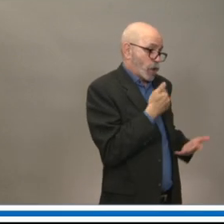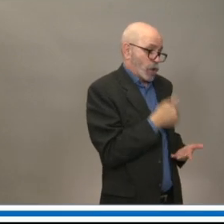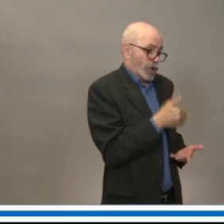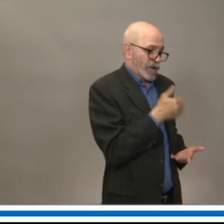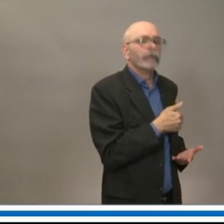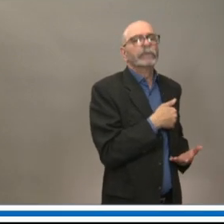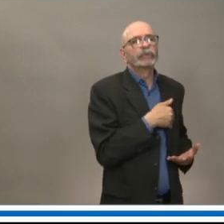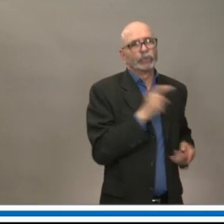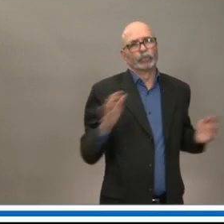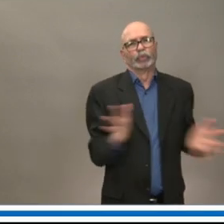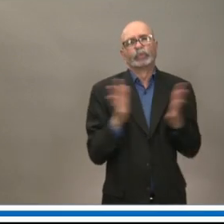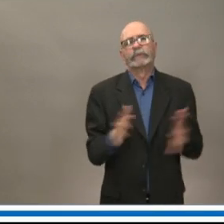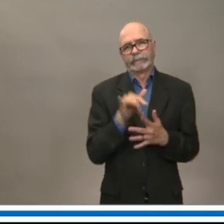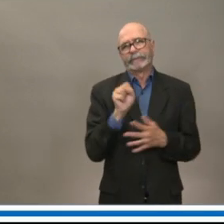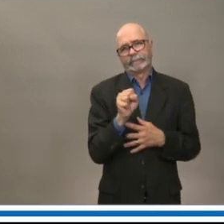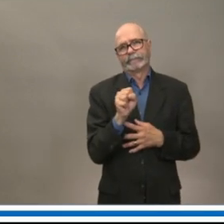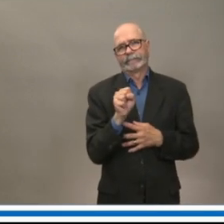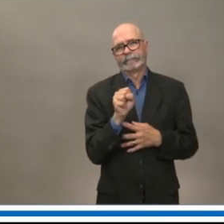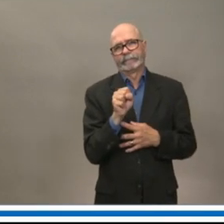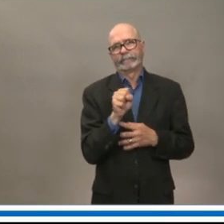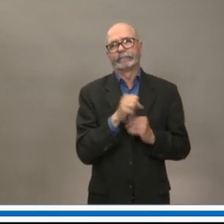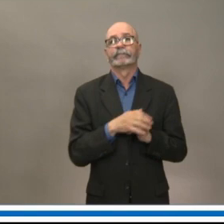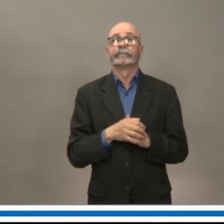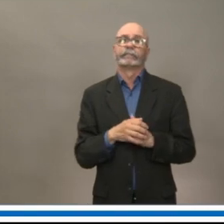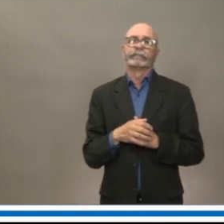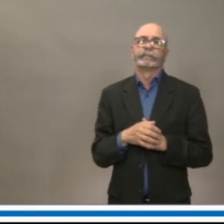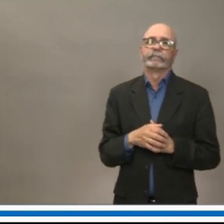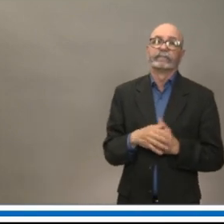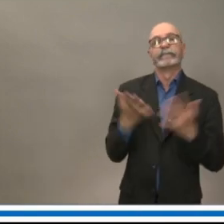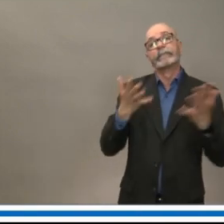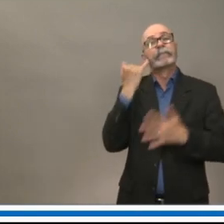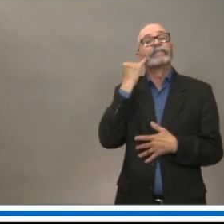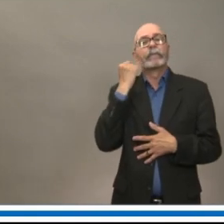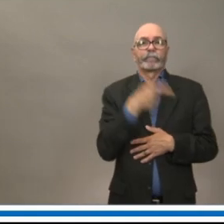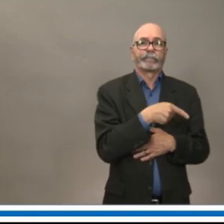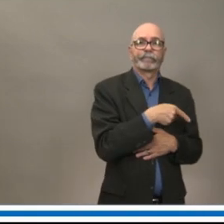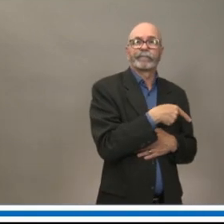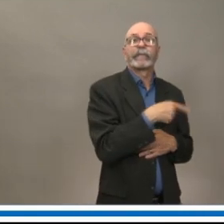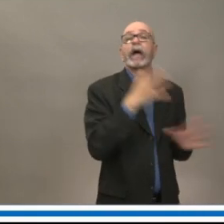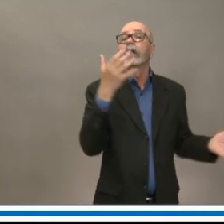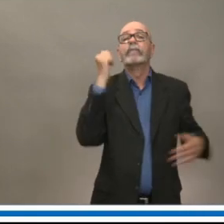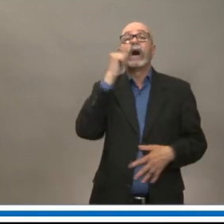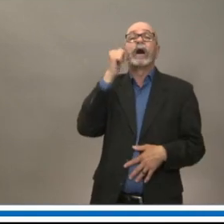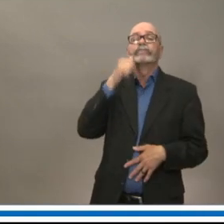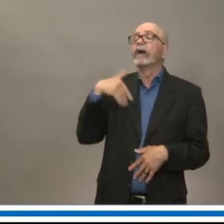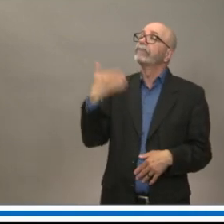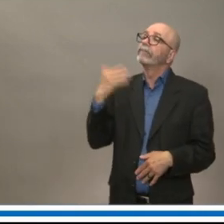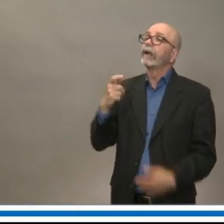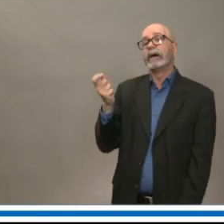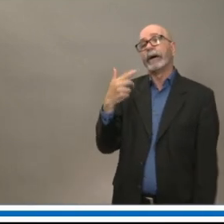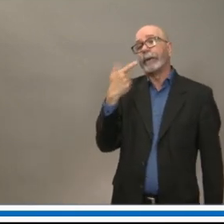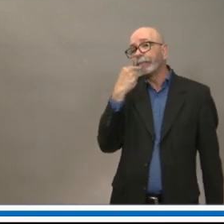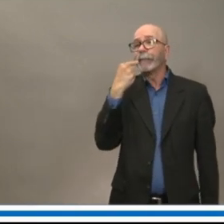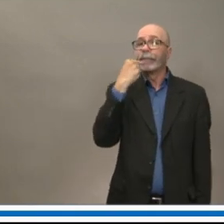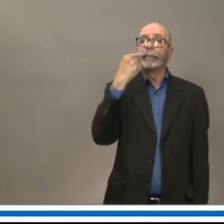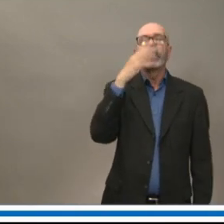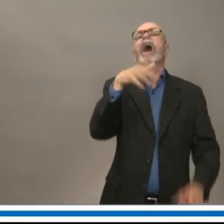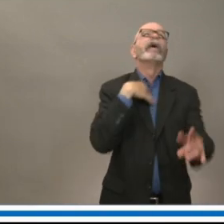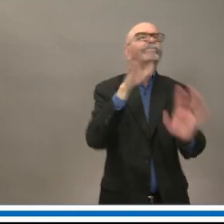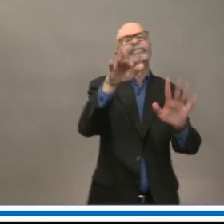there's nobody who's doing for instance, testing on a daily basis. We are doing things like when we have an outbreak and we